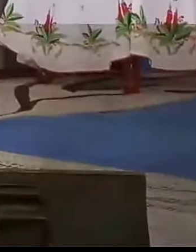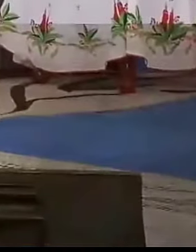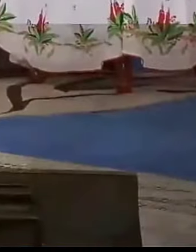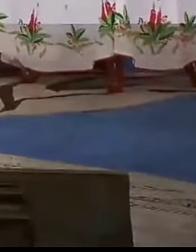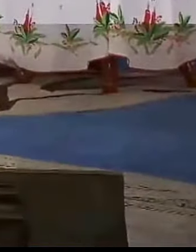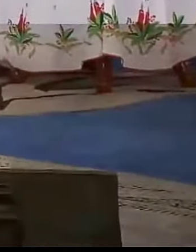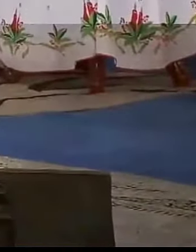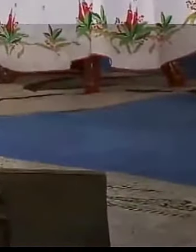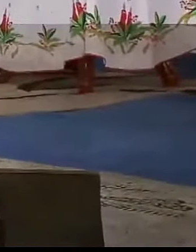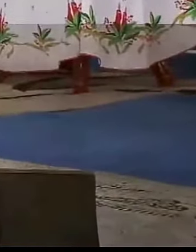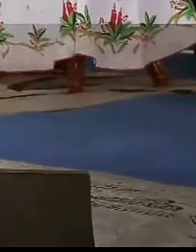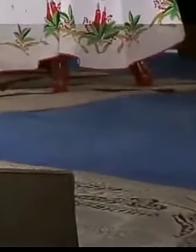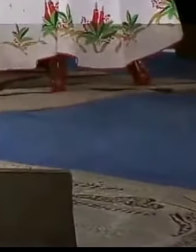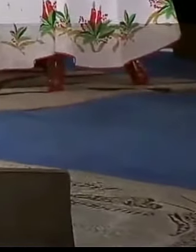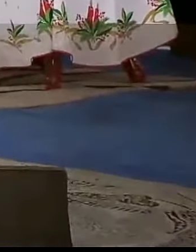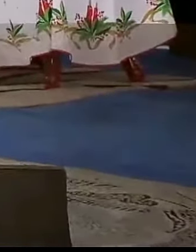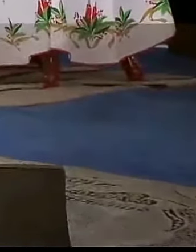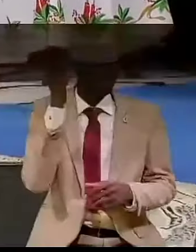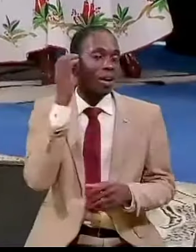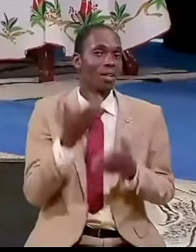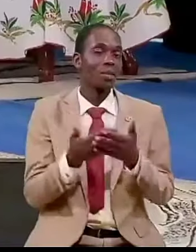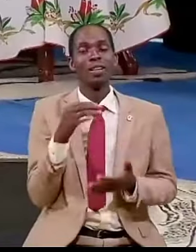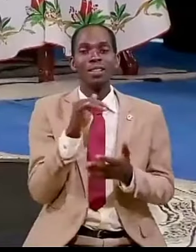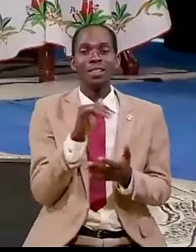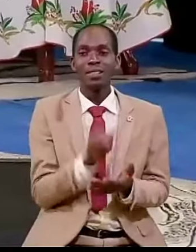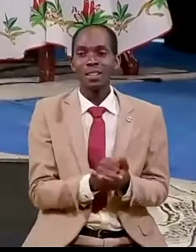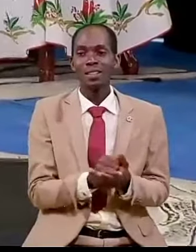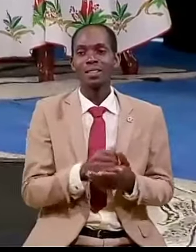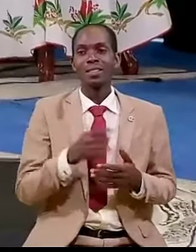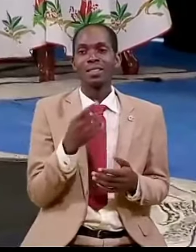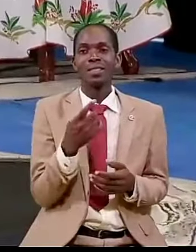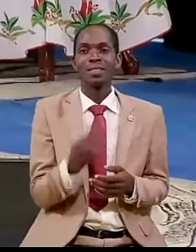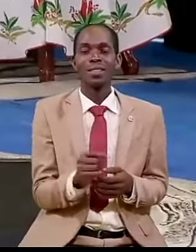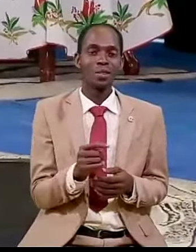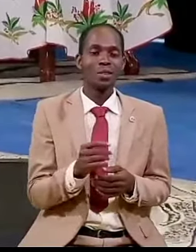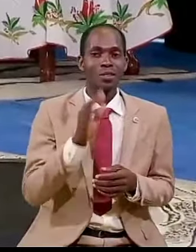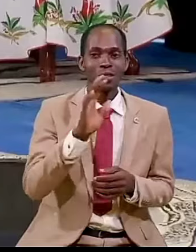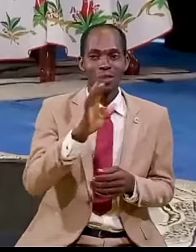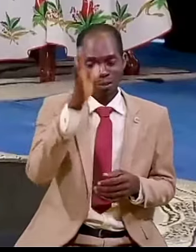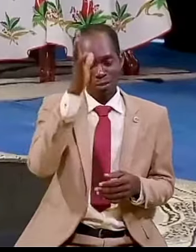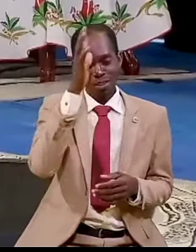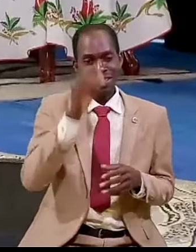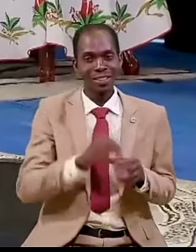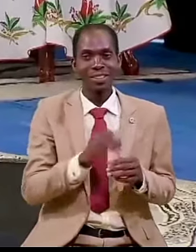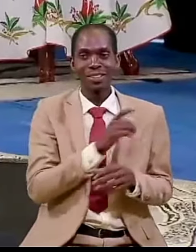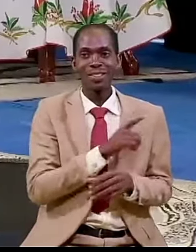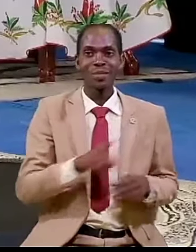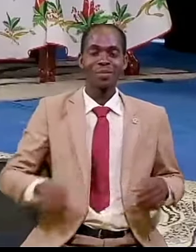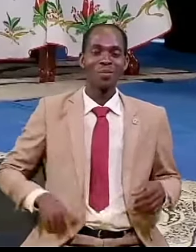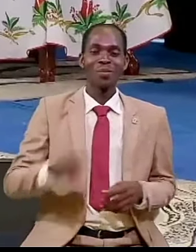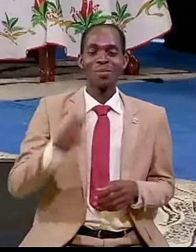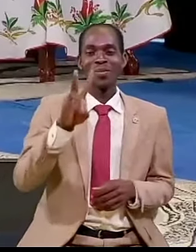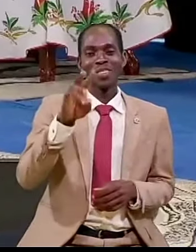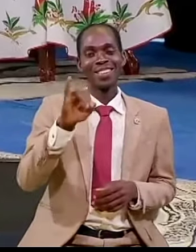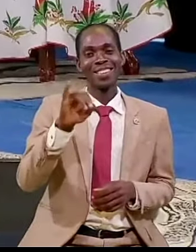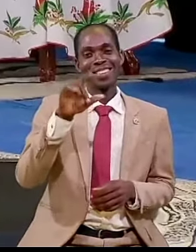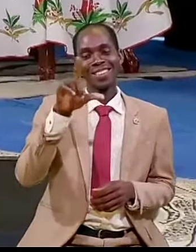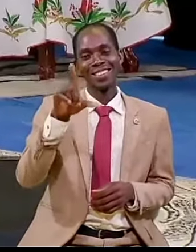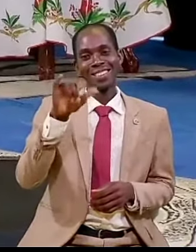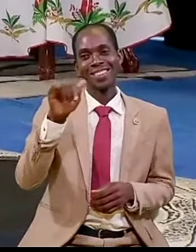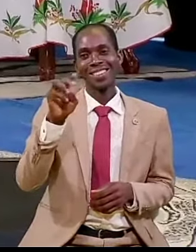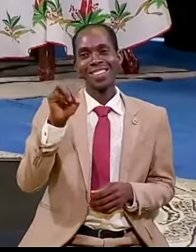you have heard before that they call your father in the Lord William F. Kumuyi. Hold